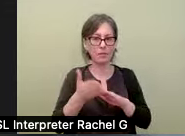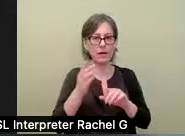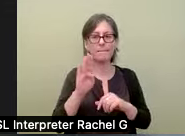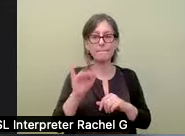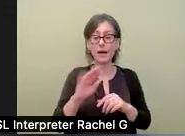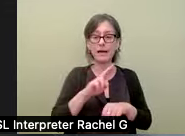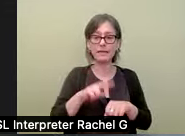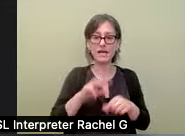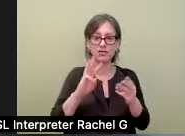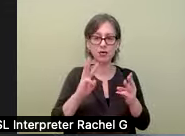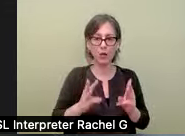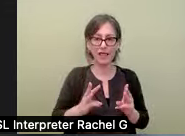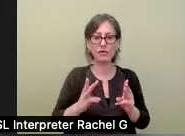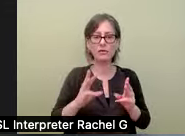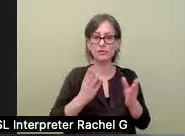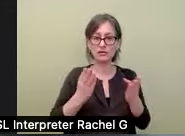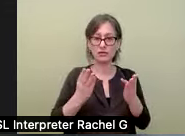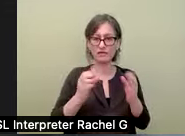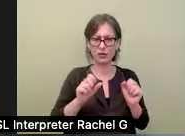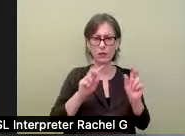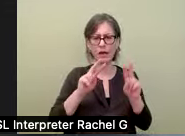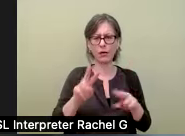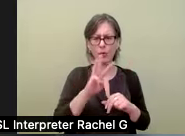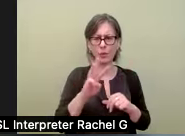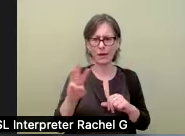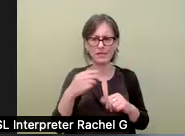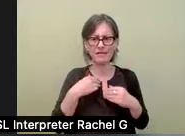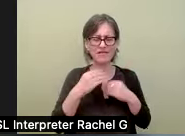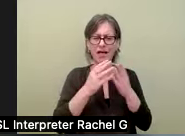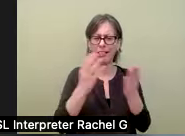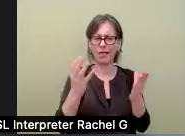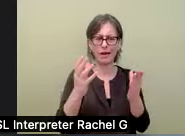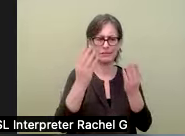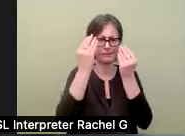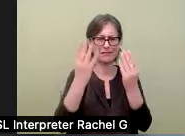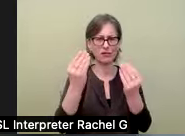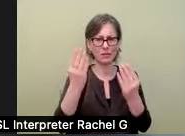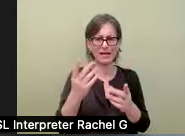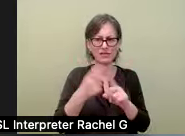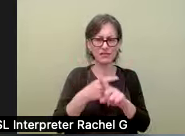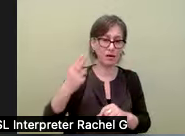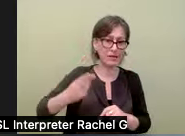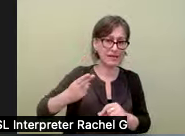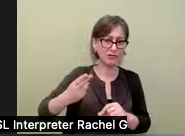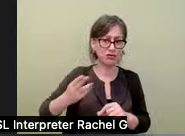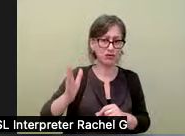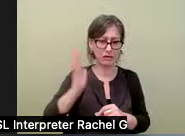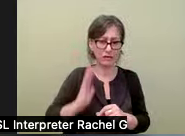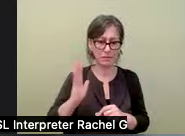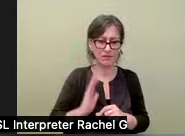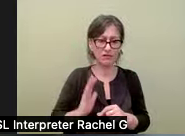Weather Service. And you can go on this website and they have a lot of information from historical tsunamis, a